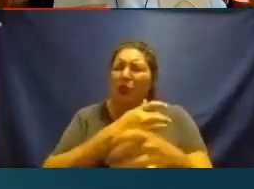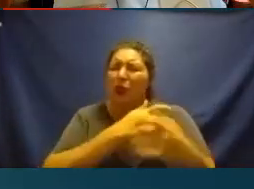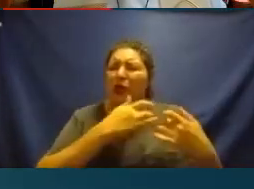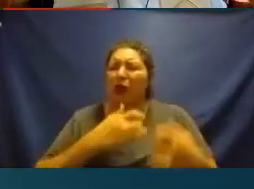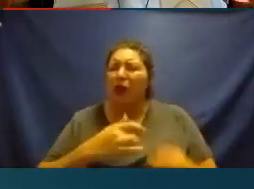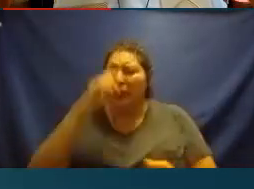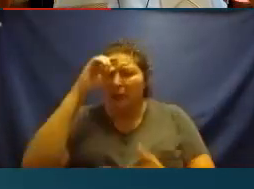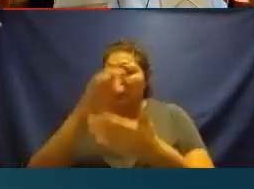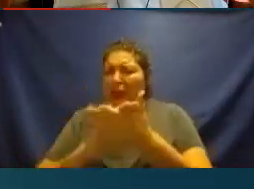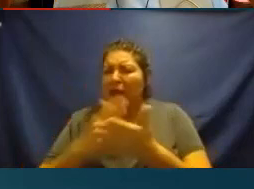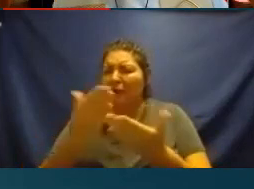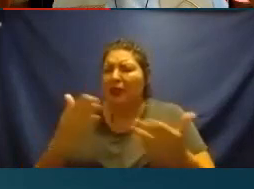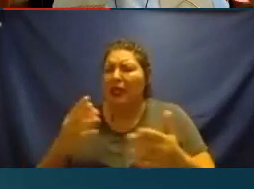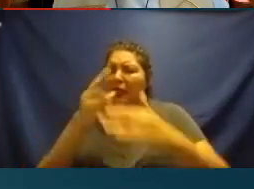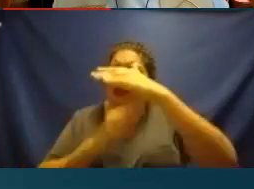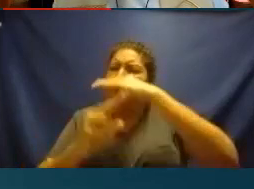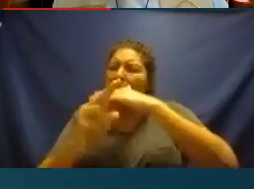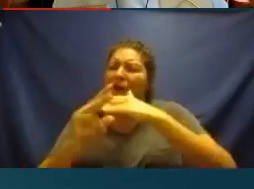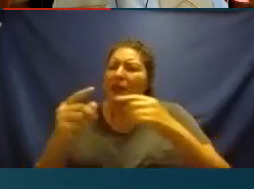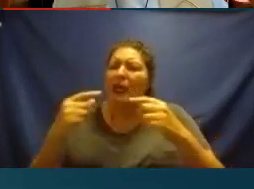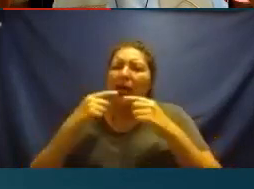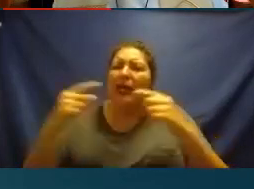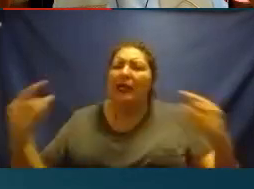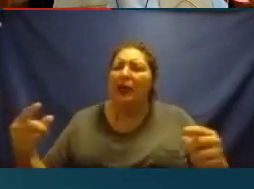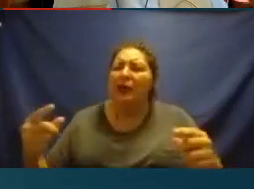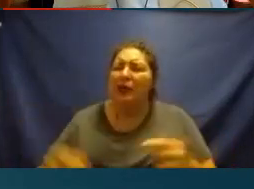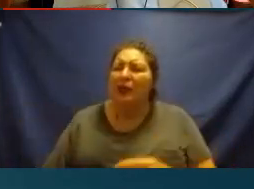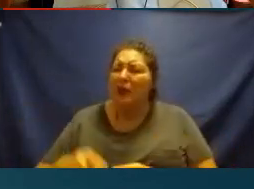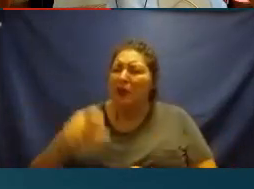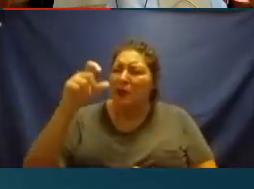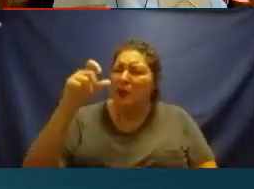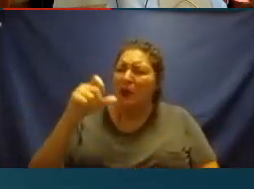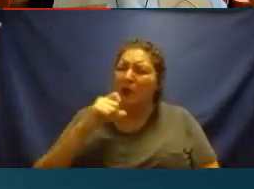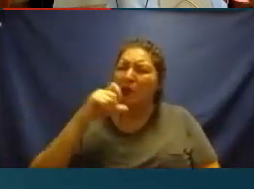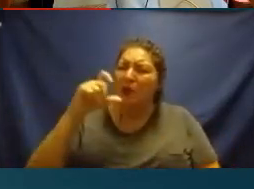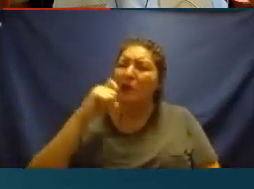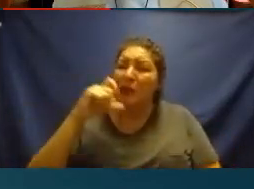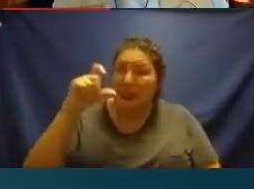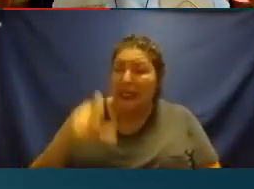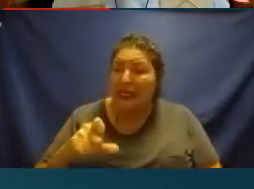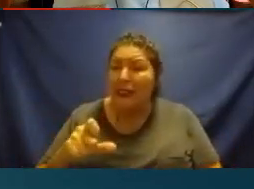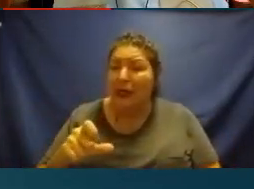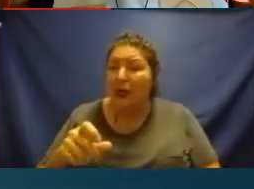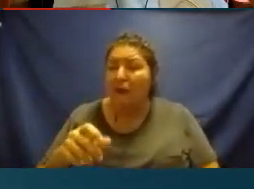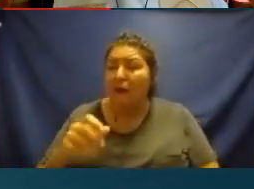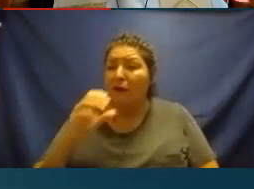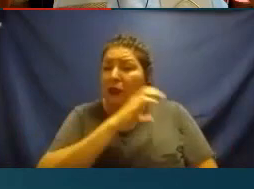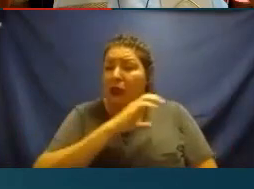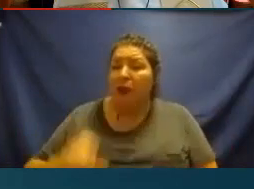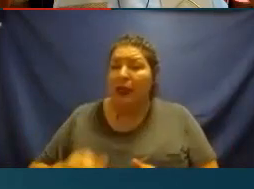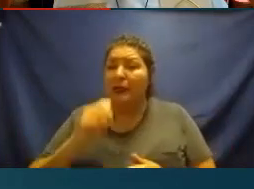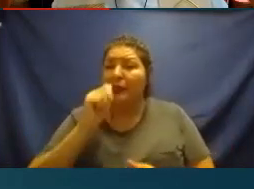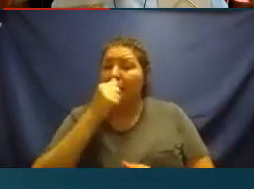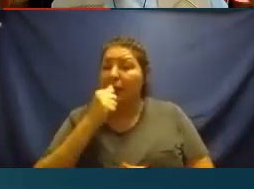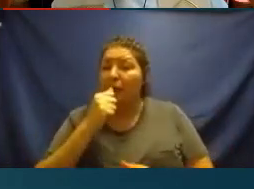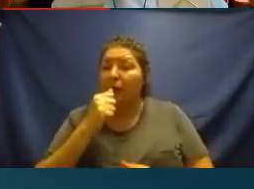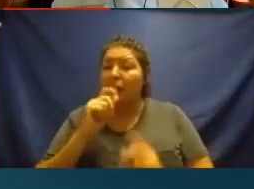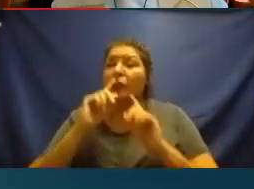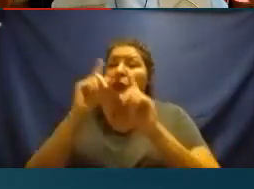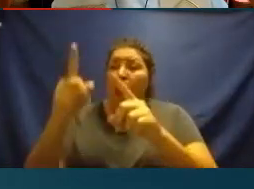spoken. Was it not necessary that the Christ should suffer these things and enter into his glory?" And beginning